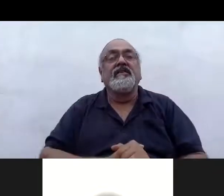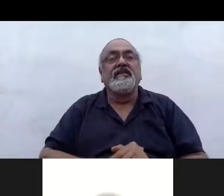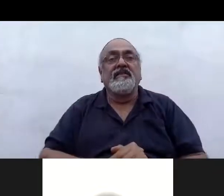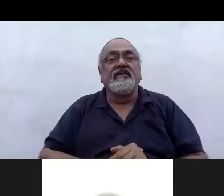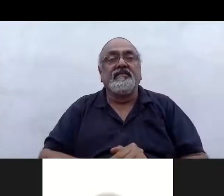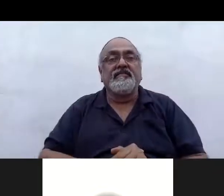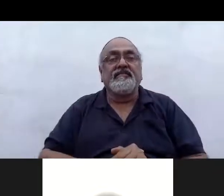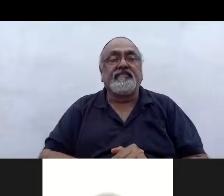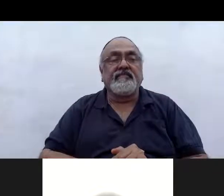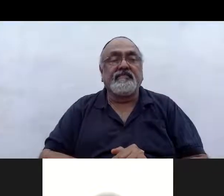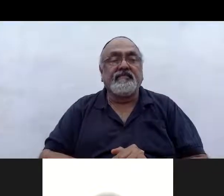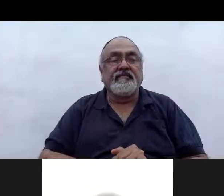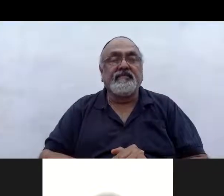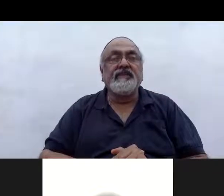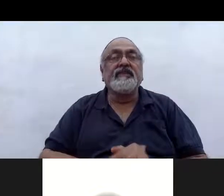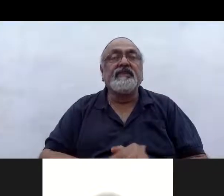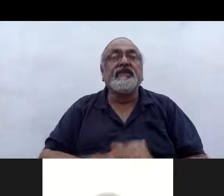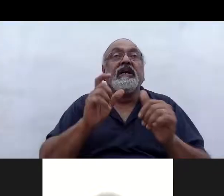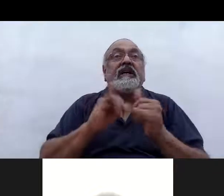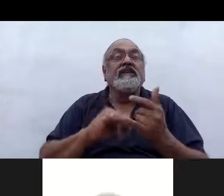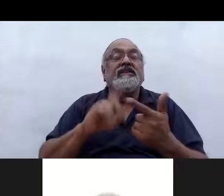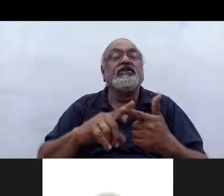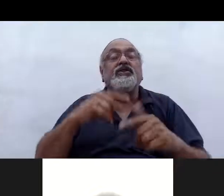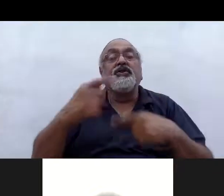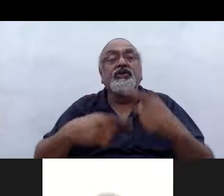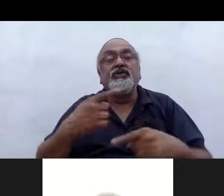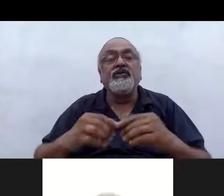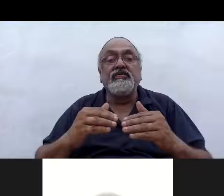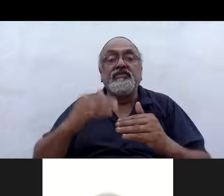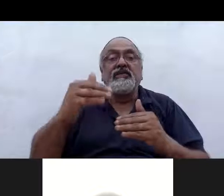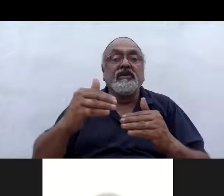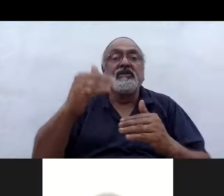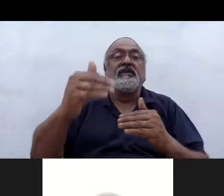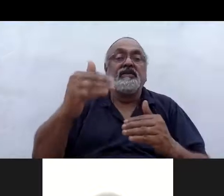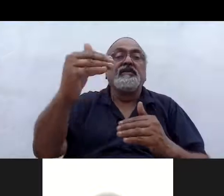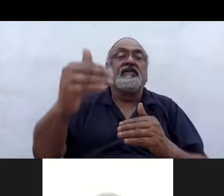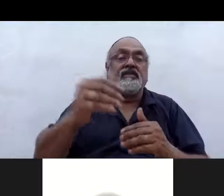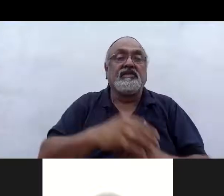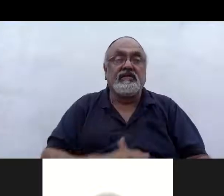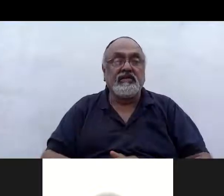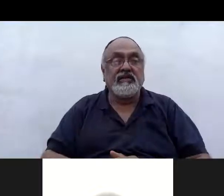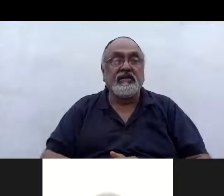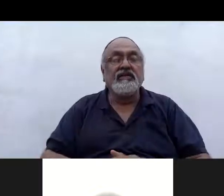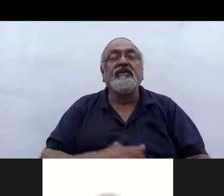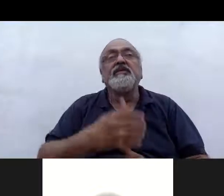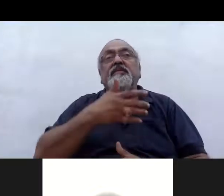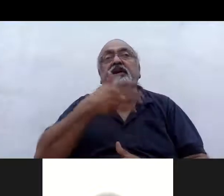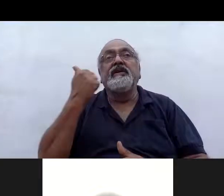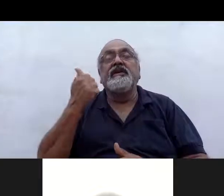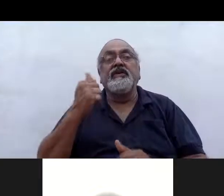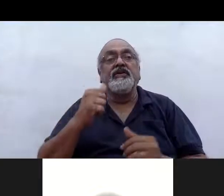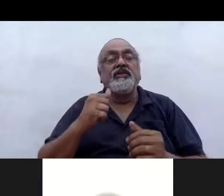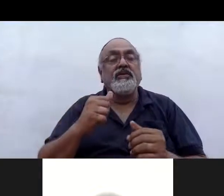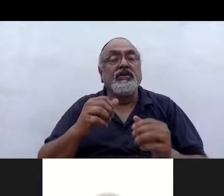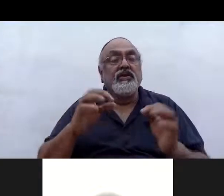that, the case will go on to appeal. So it's better to choose. Ultimately, I can sum up